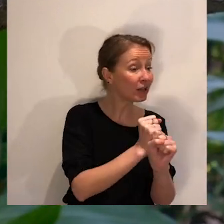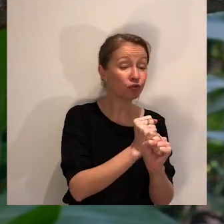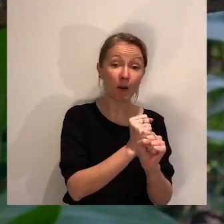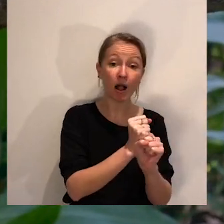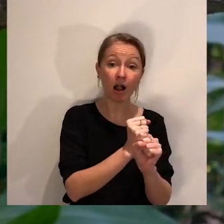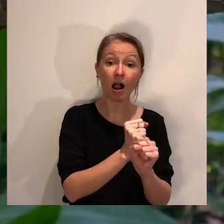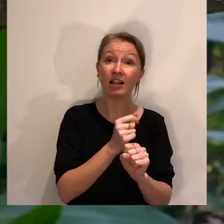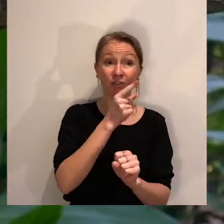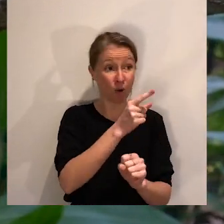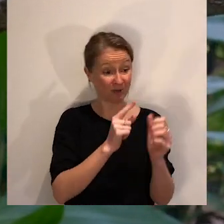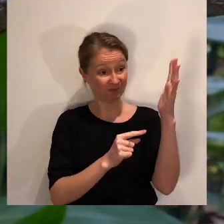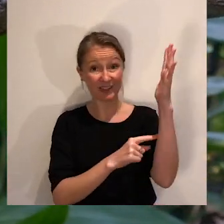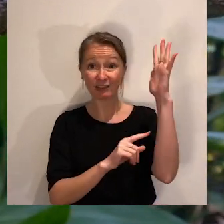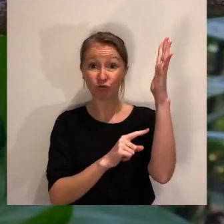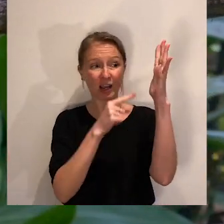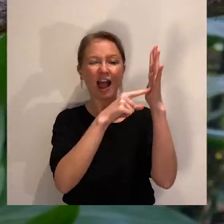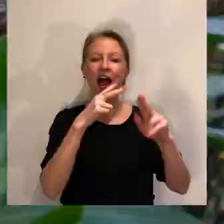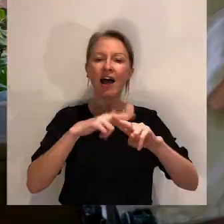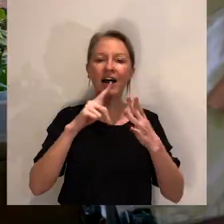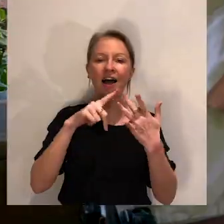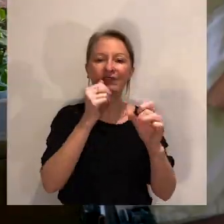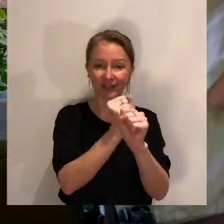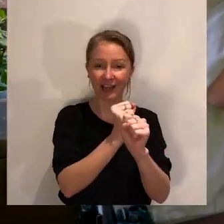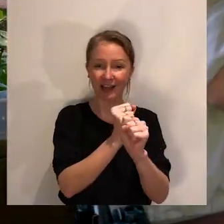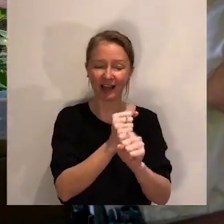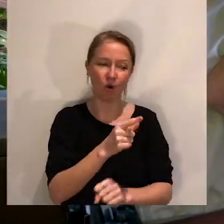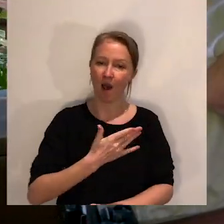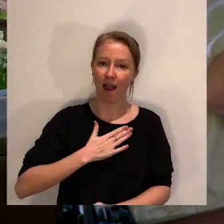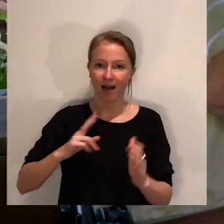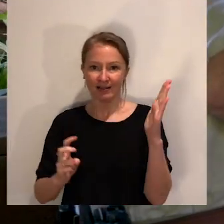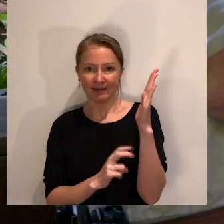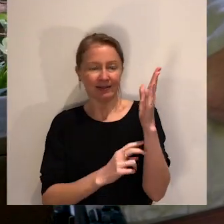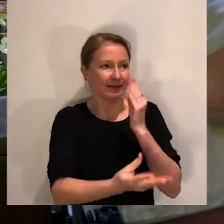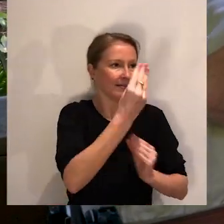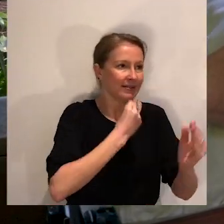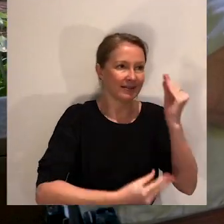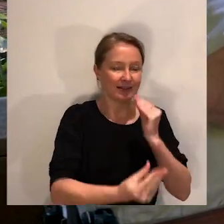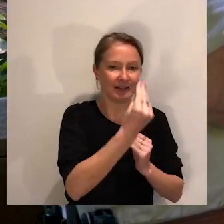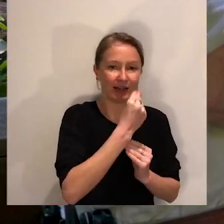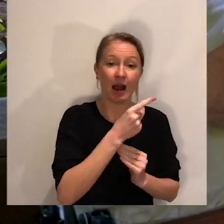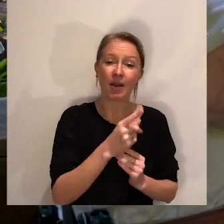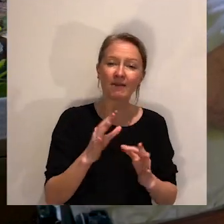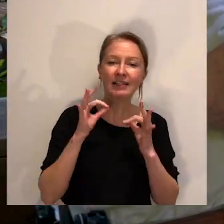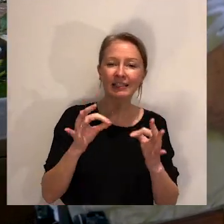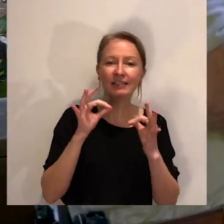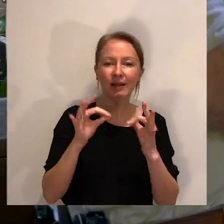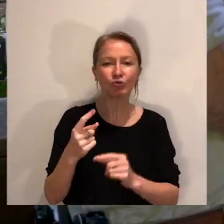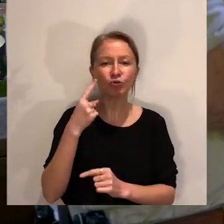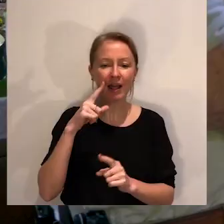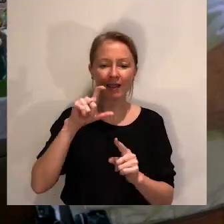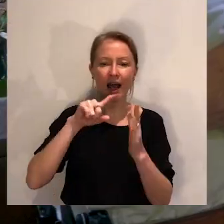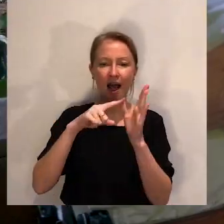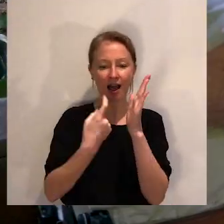when this fig tree is in fruit, that's where you'll find Emmis up there eating the fruit. But they do have carnassial teeth, which is why they're classified